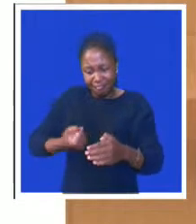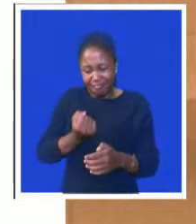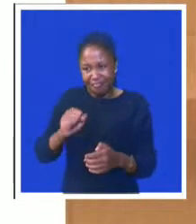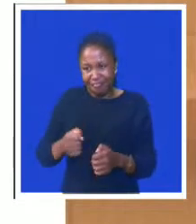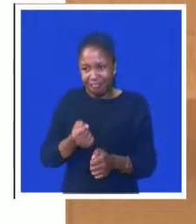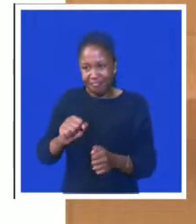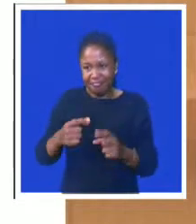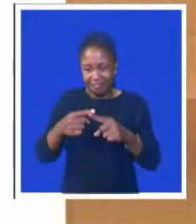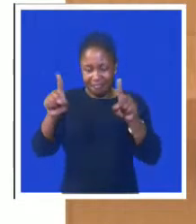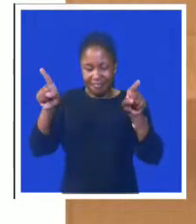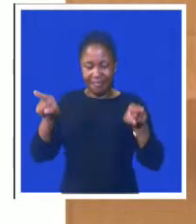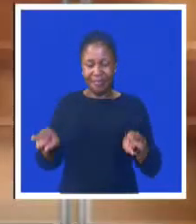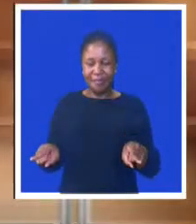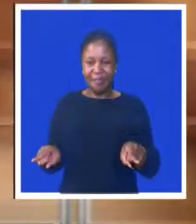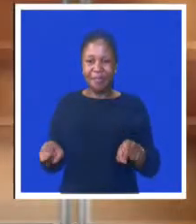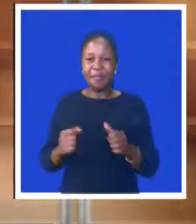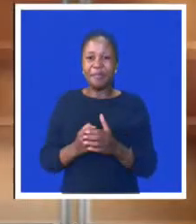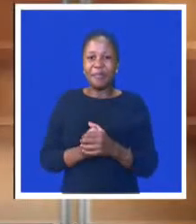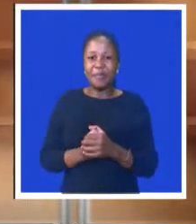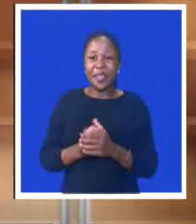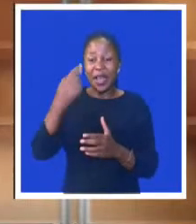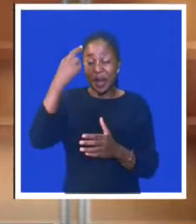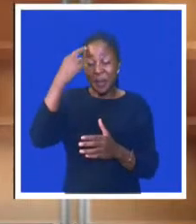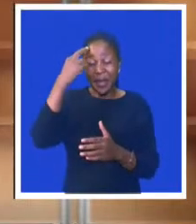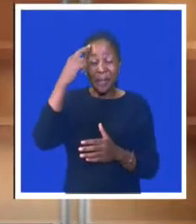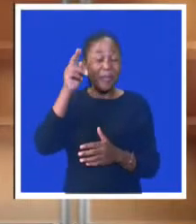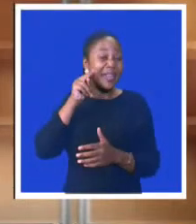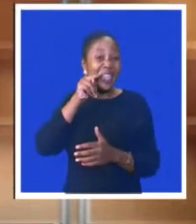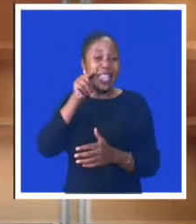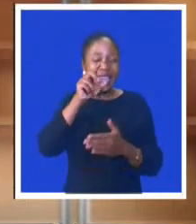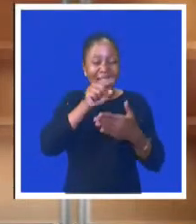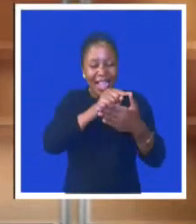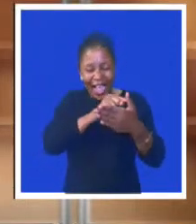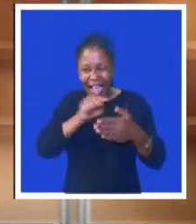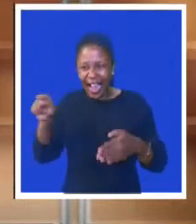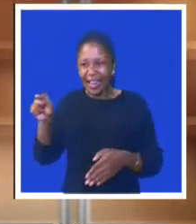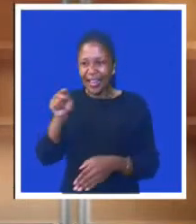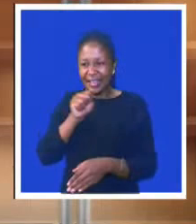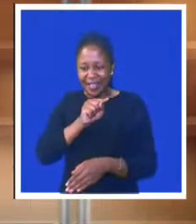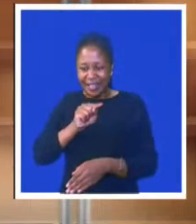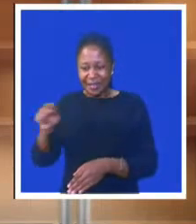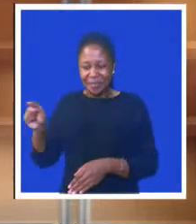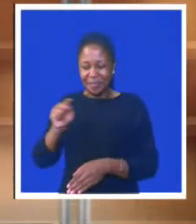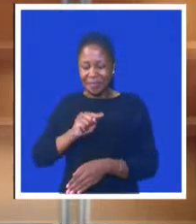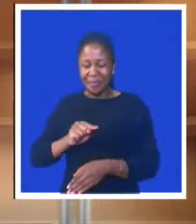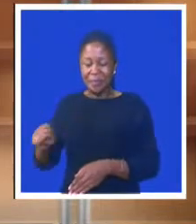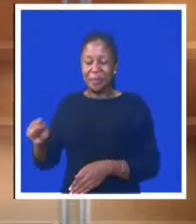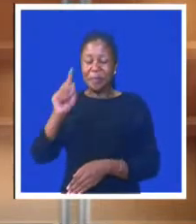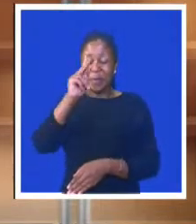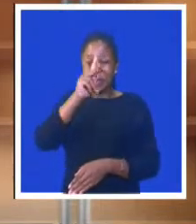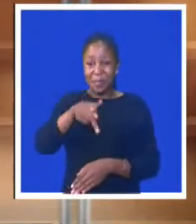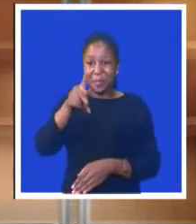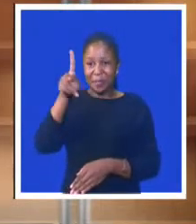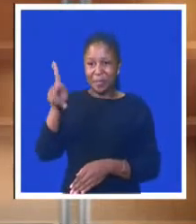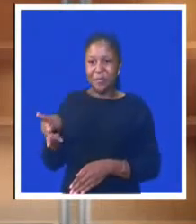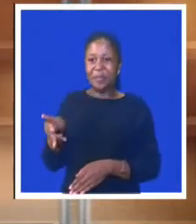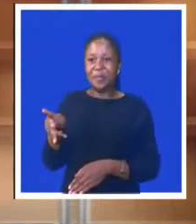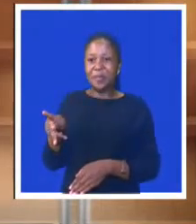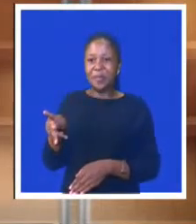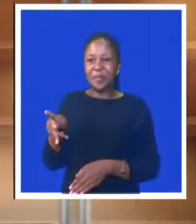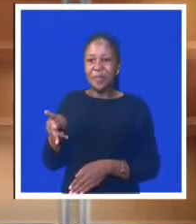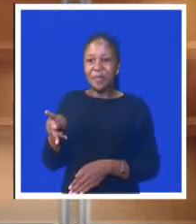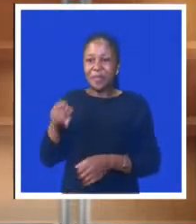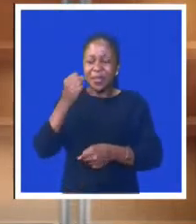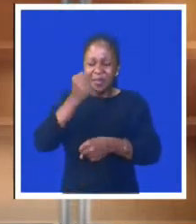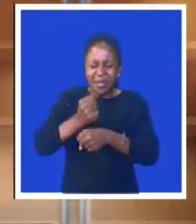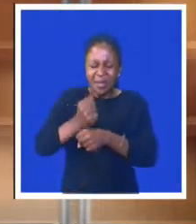prepositions. You were to underline some prepositions. Which means your task here, dear Lena, is to